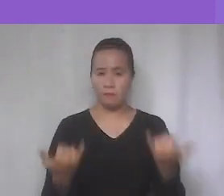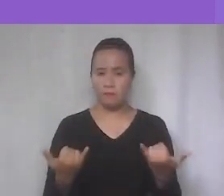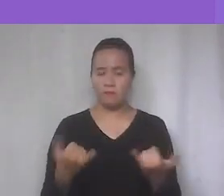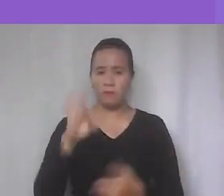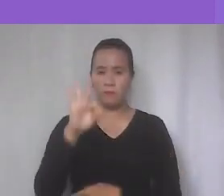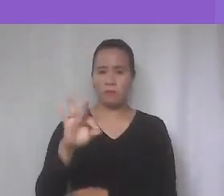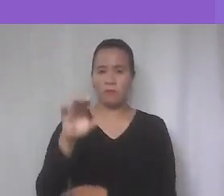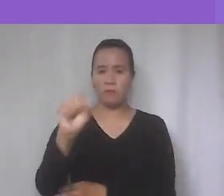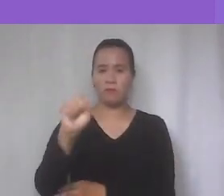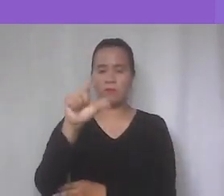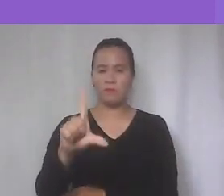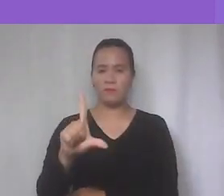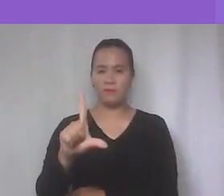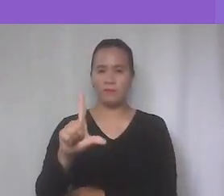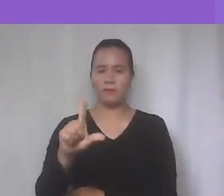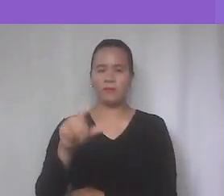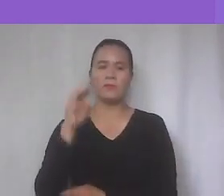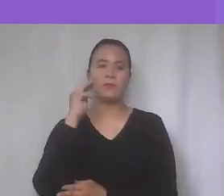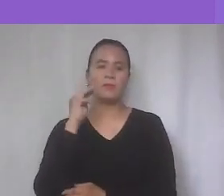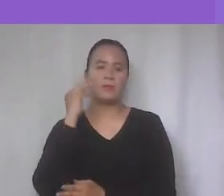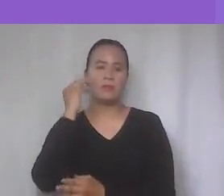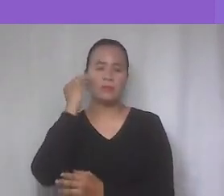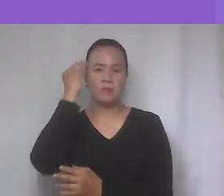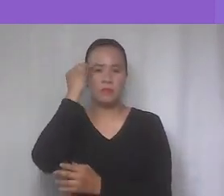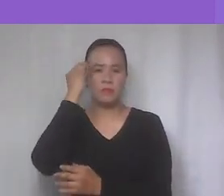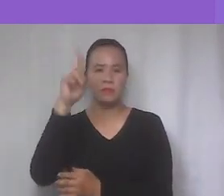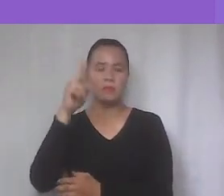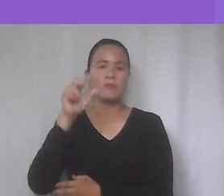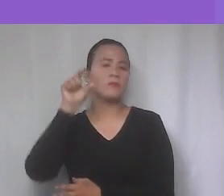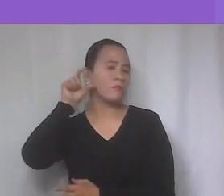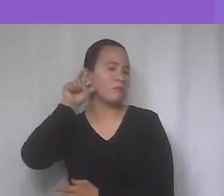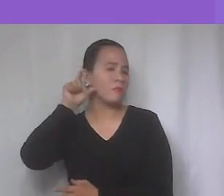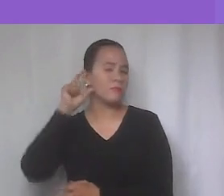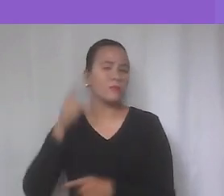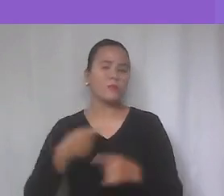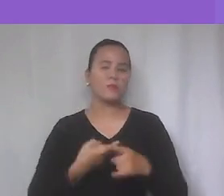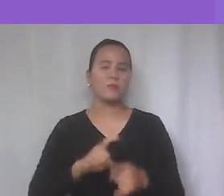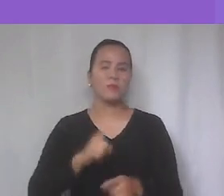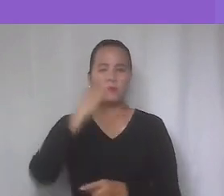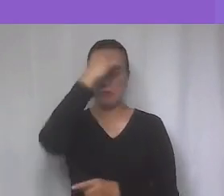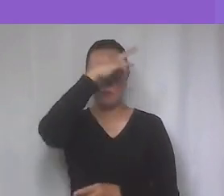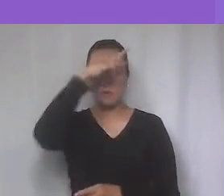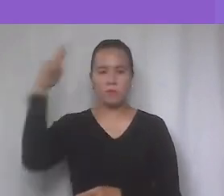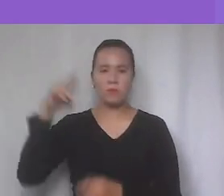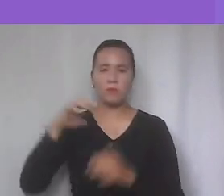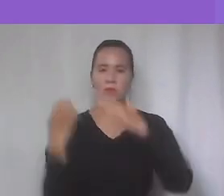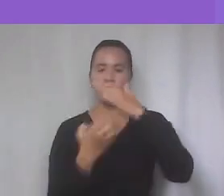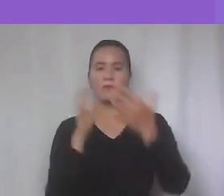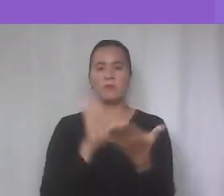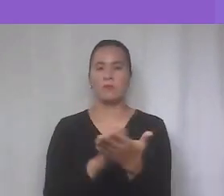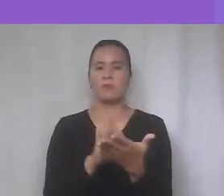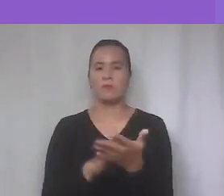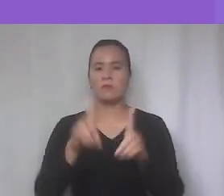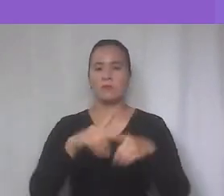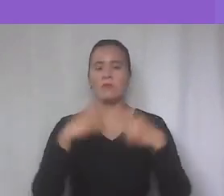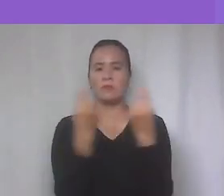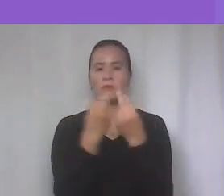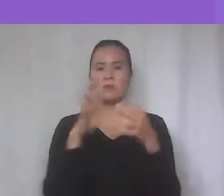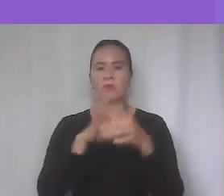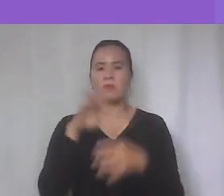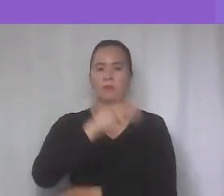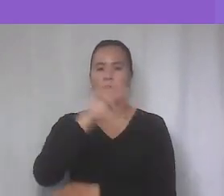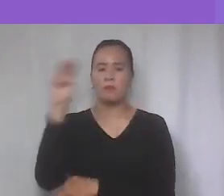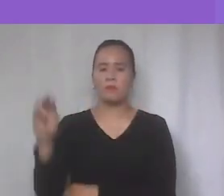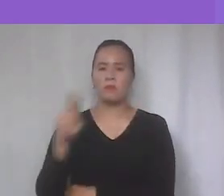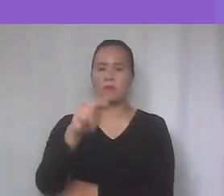Language interpreters, Mr. Agapito Abuda from Jose Rizal Elementary School, Division of Manila, National